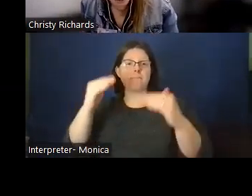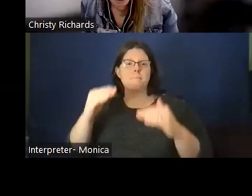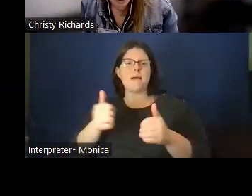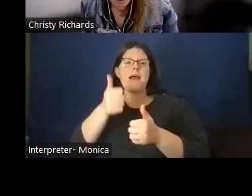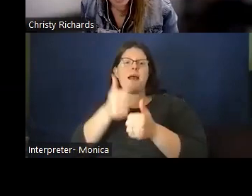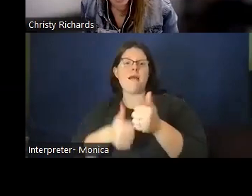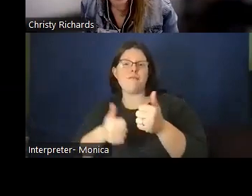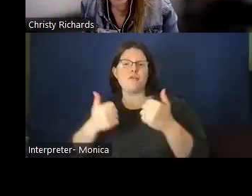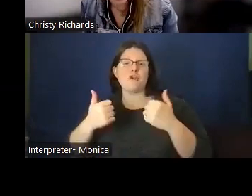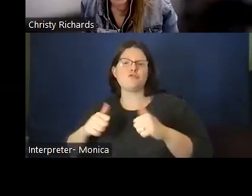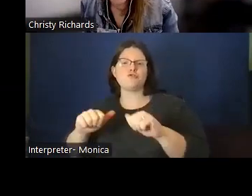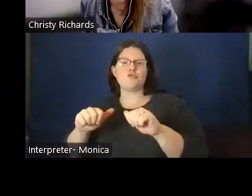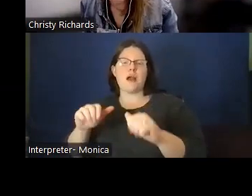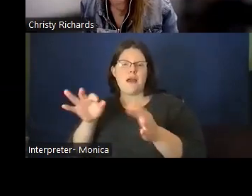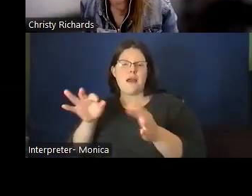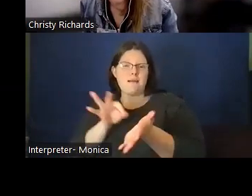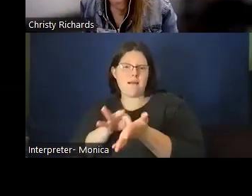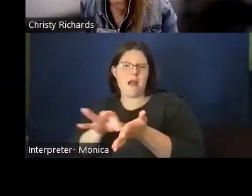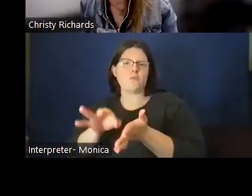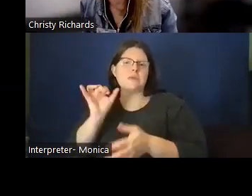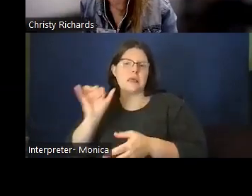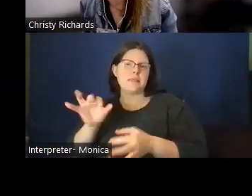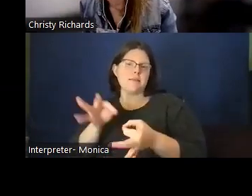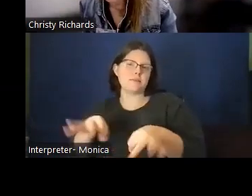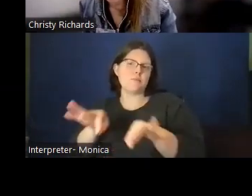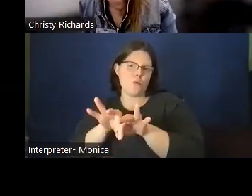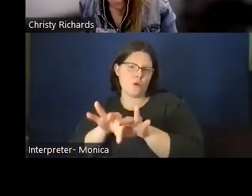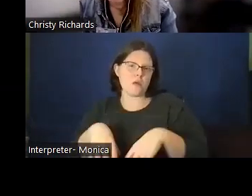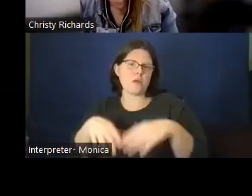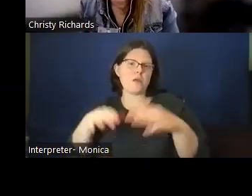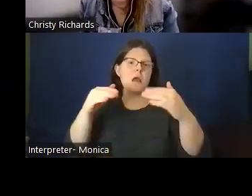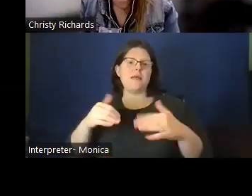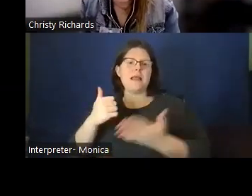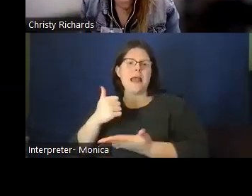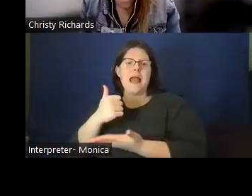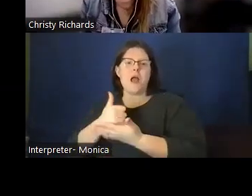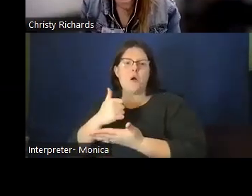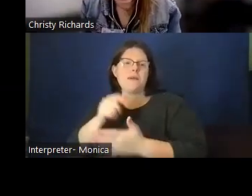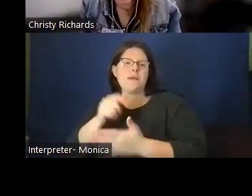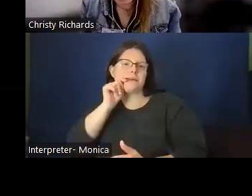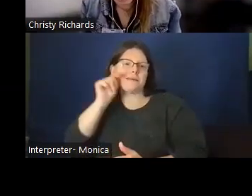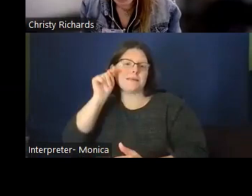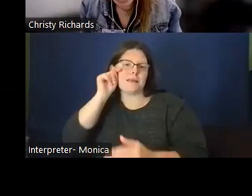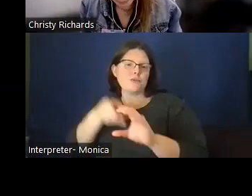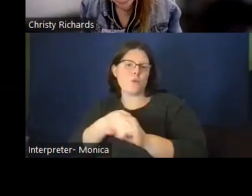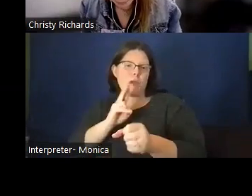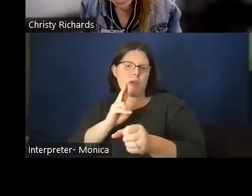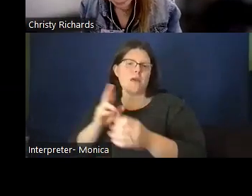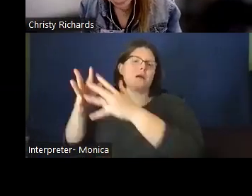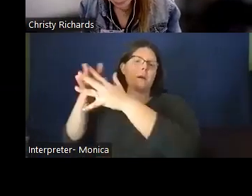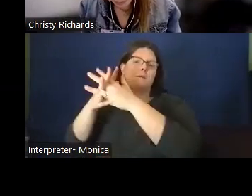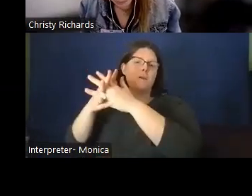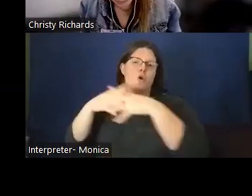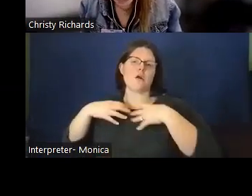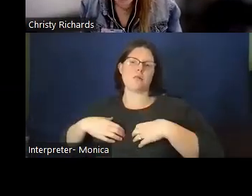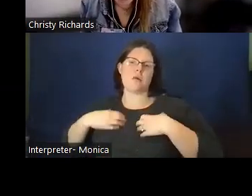That's important to know. And then there's Helping Teens Quit from the American Lung Association.